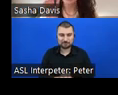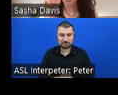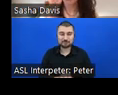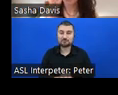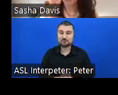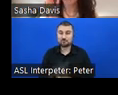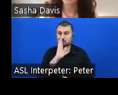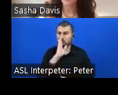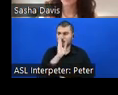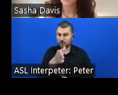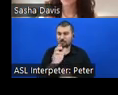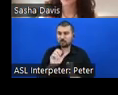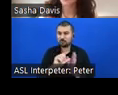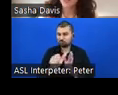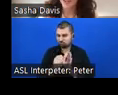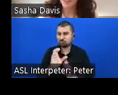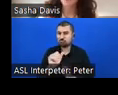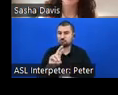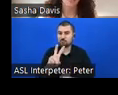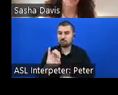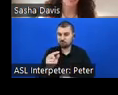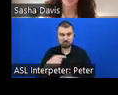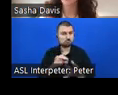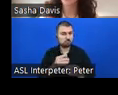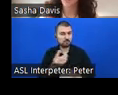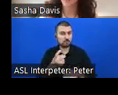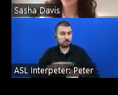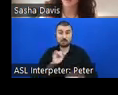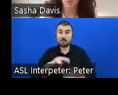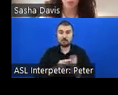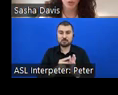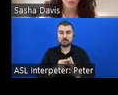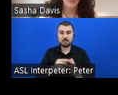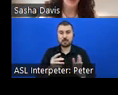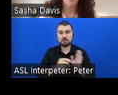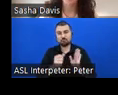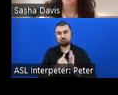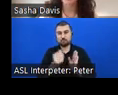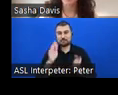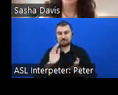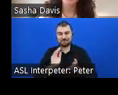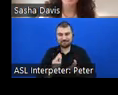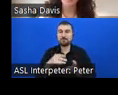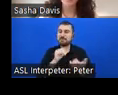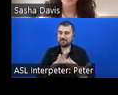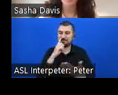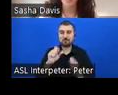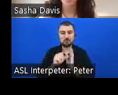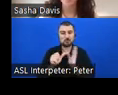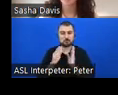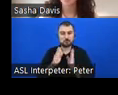So direct carving, which I've mentioned now a few times, is a subtractive method of sculpture. It is very